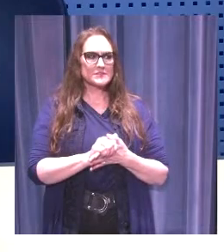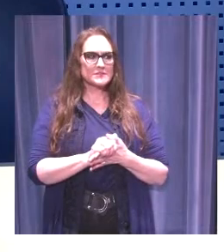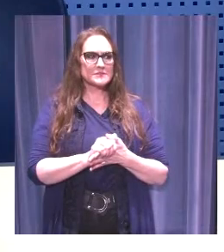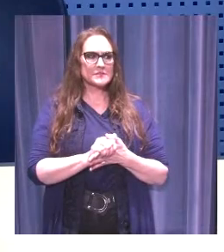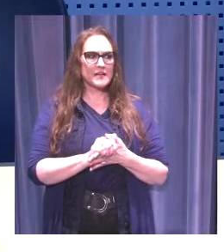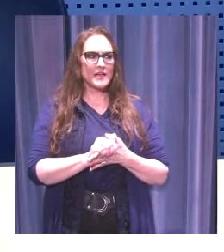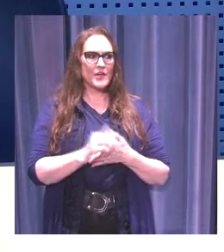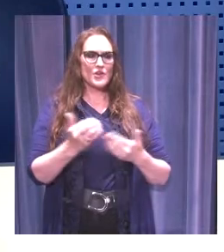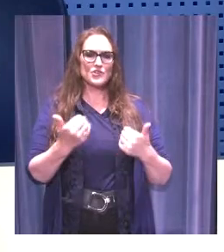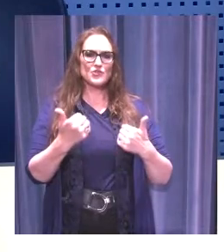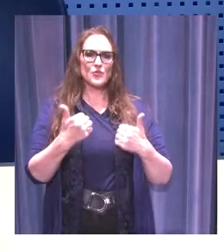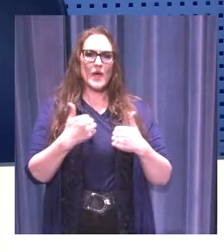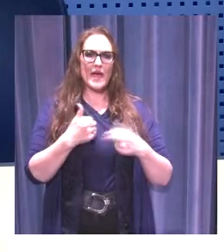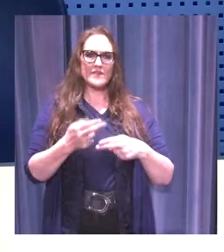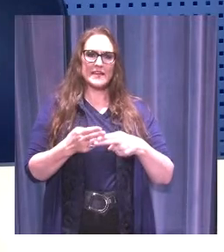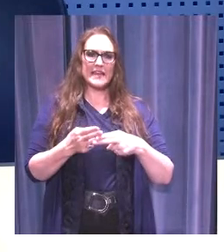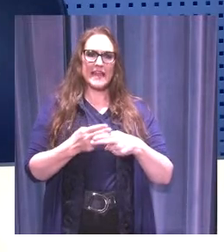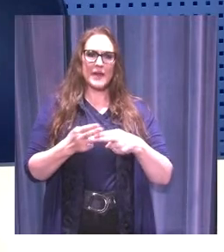to have an interim